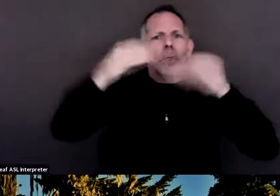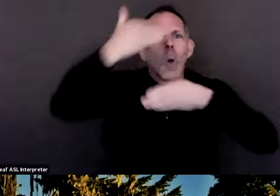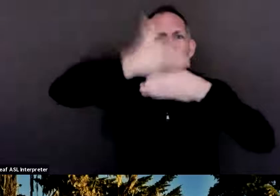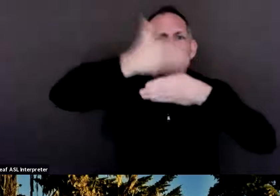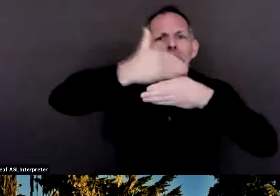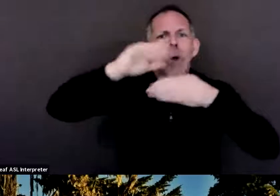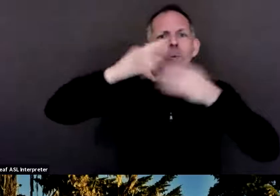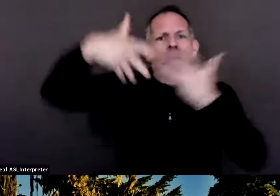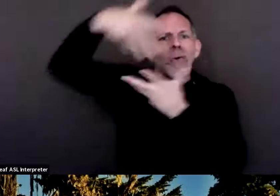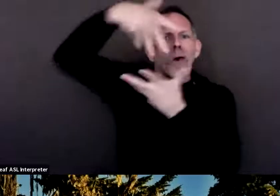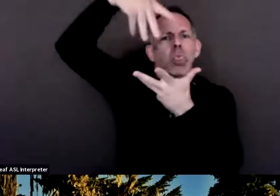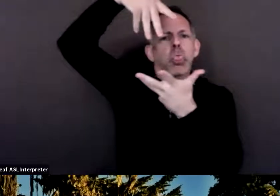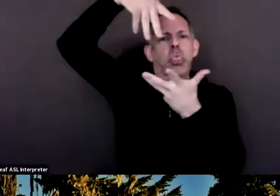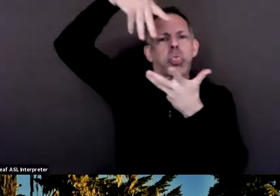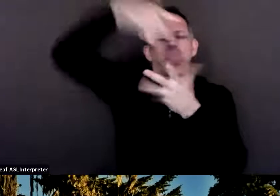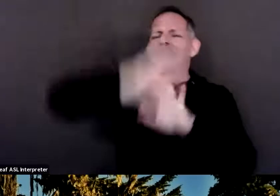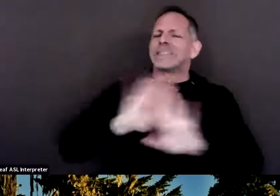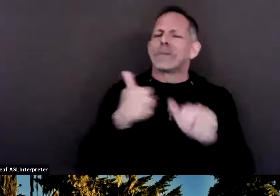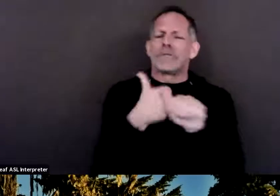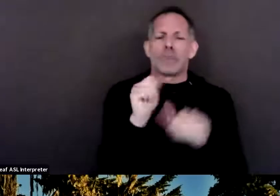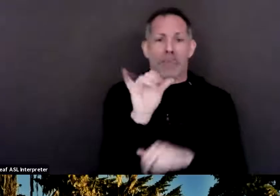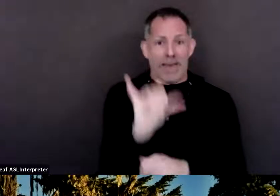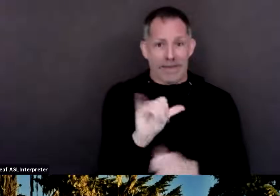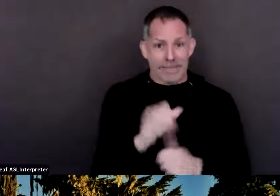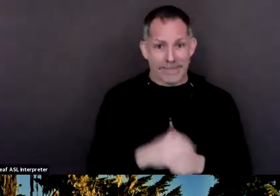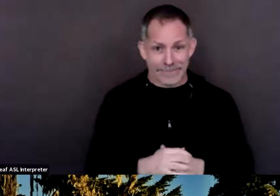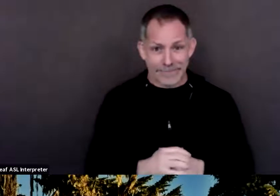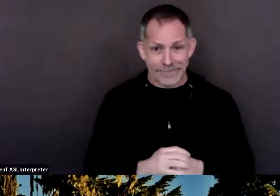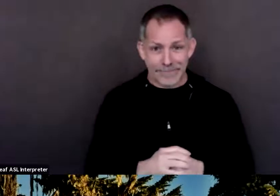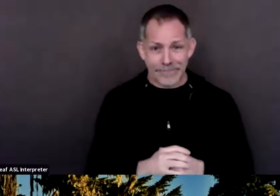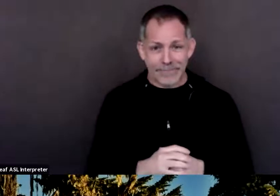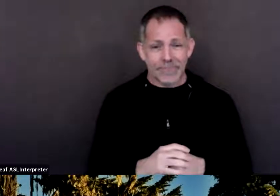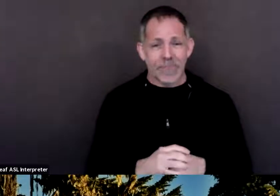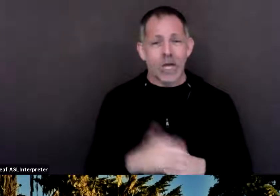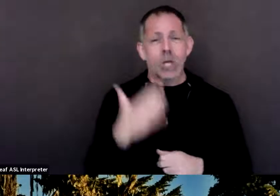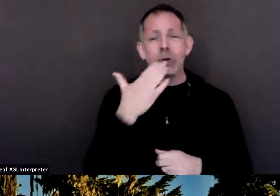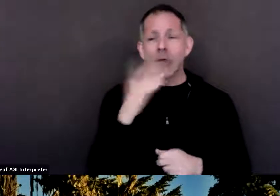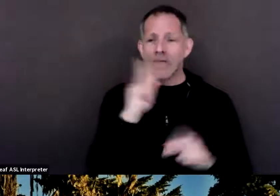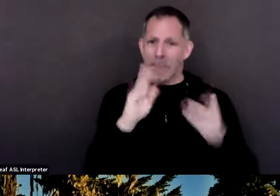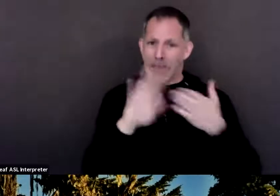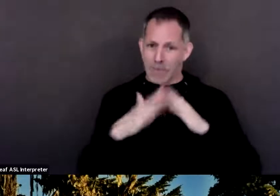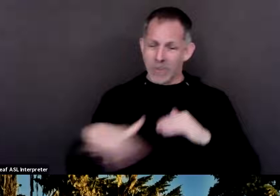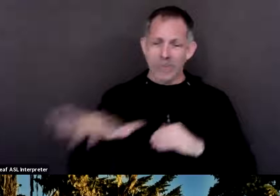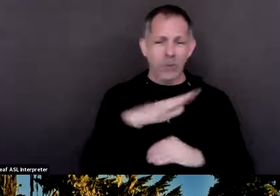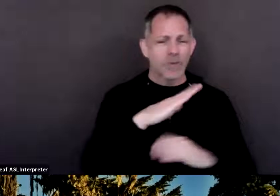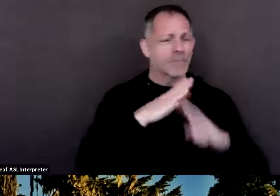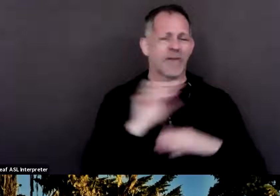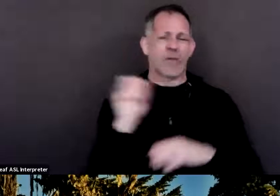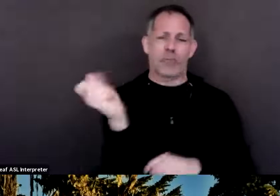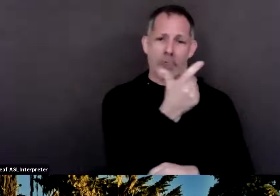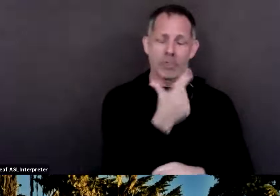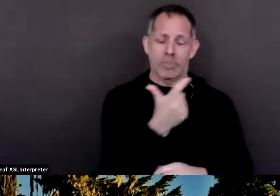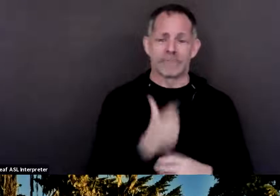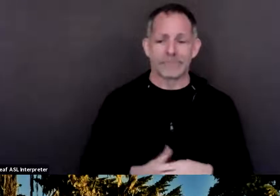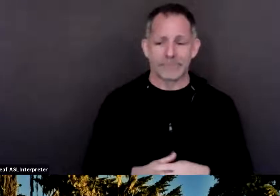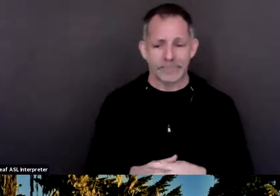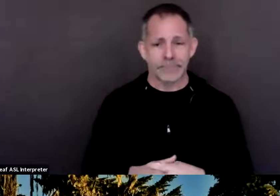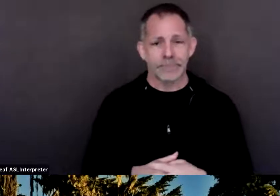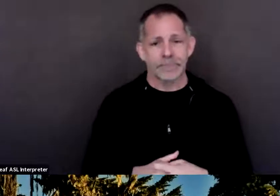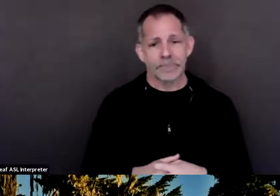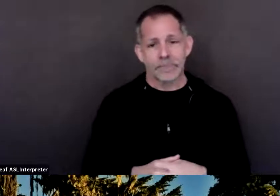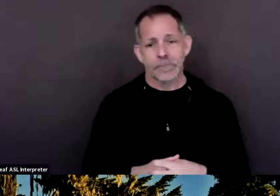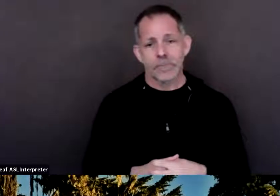now, and it's not good for individuals or the community. So considering supply is